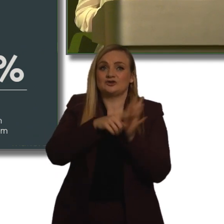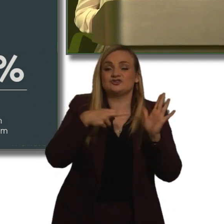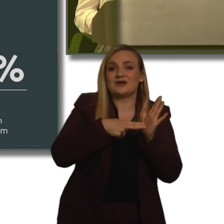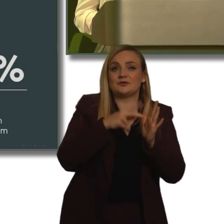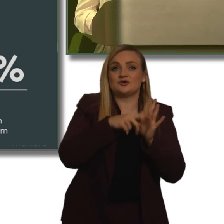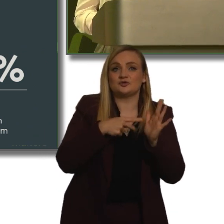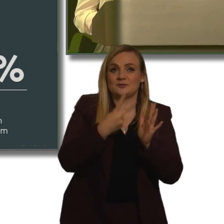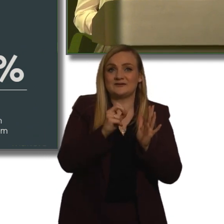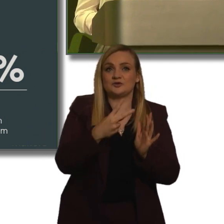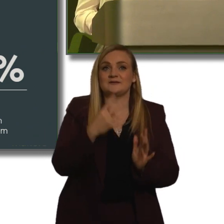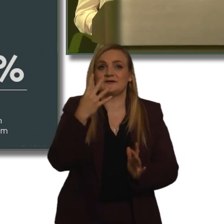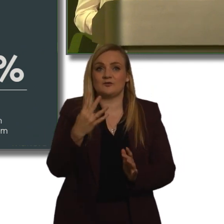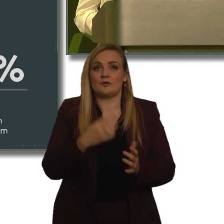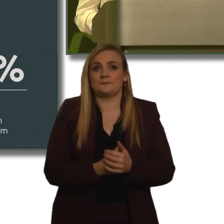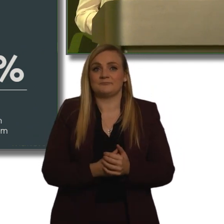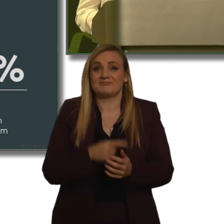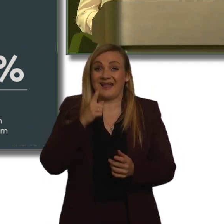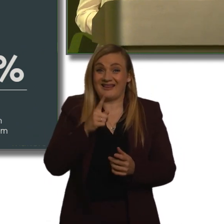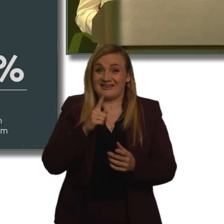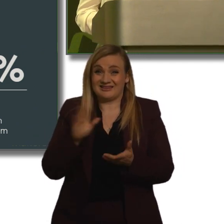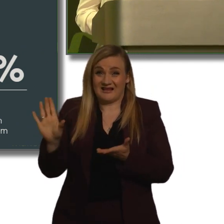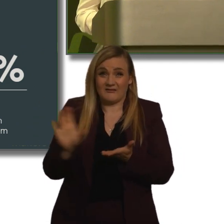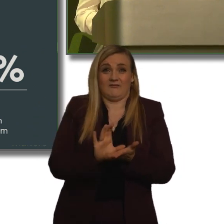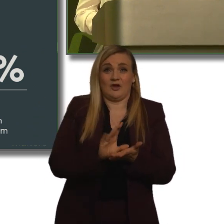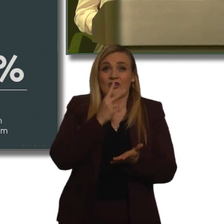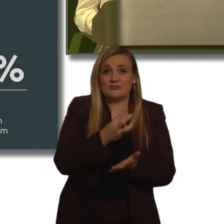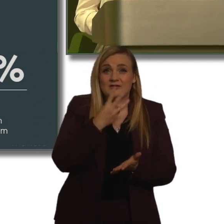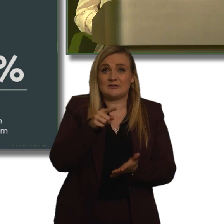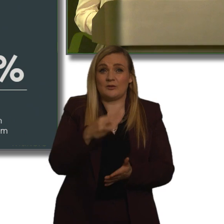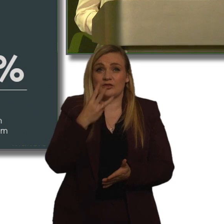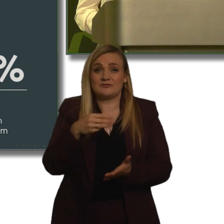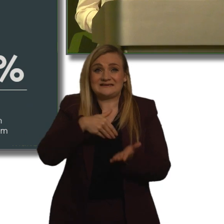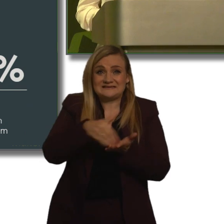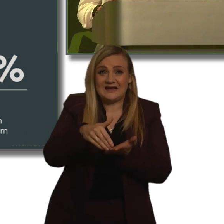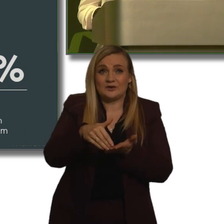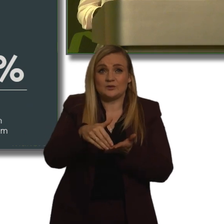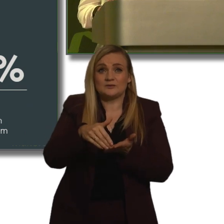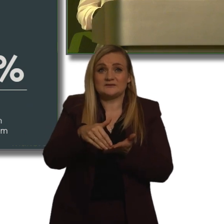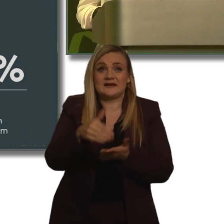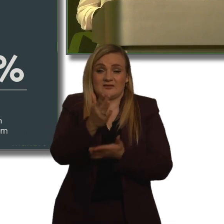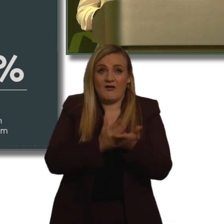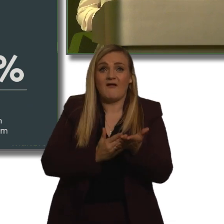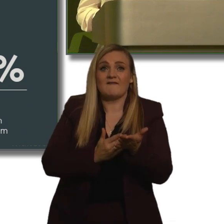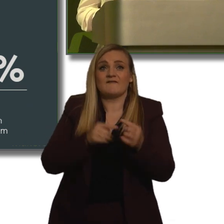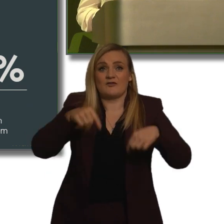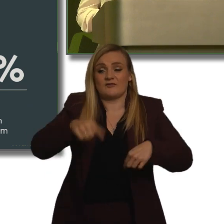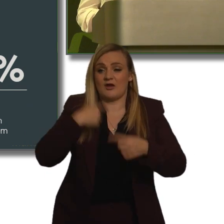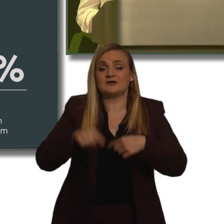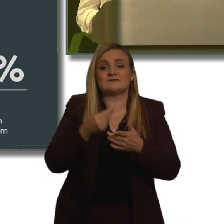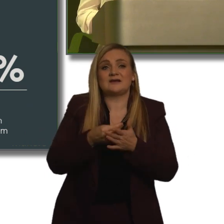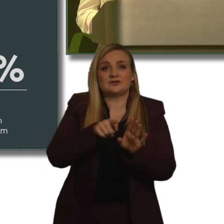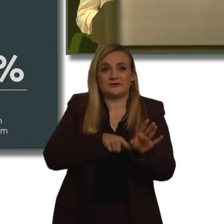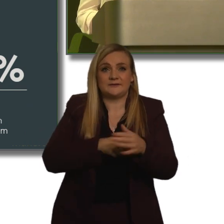33 million sales to other societies in the first half of the last financial year. In the first 7 periods, we have